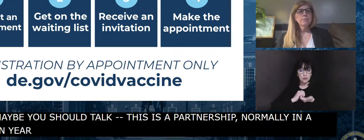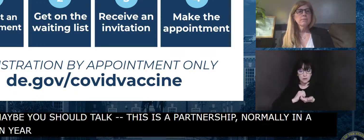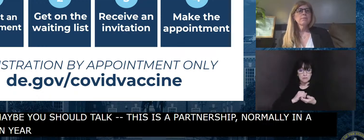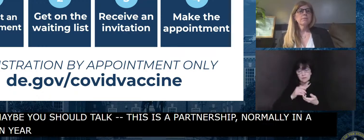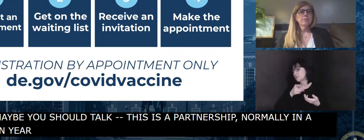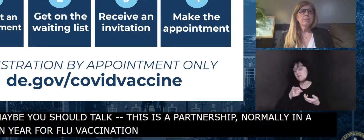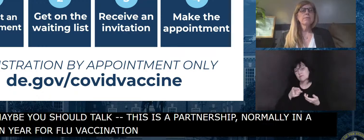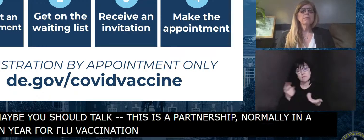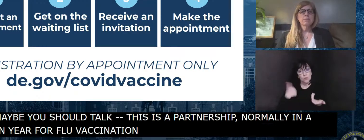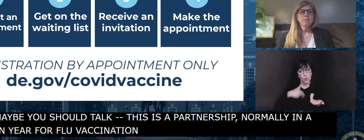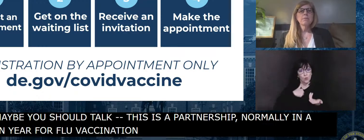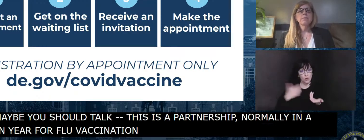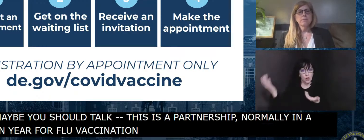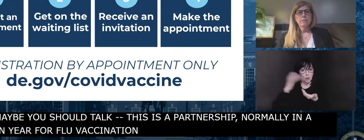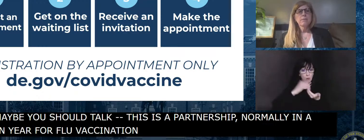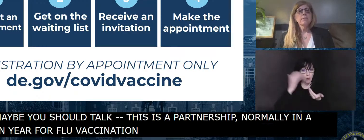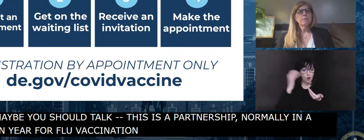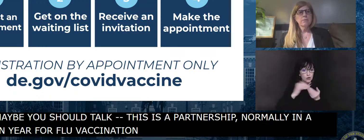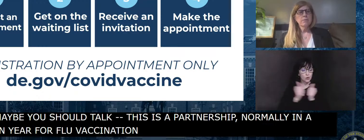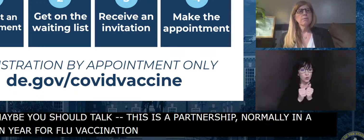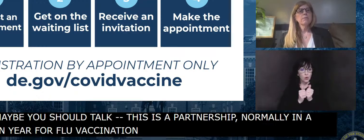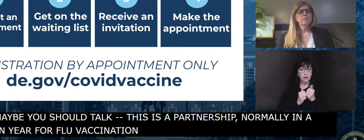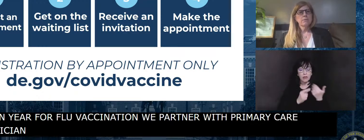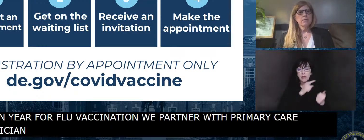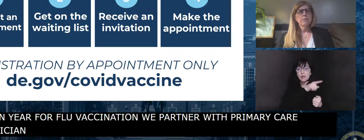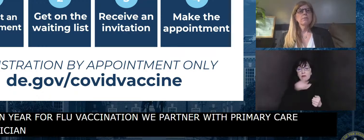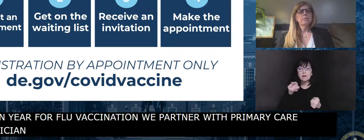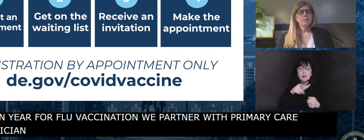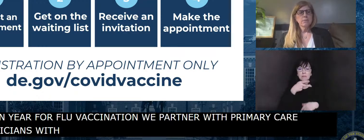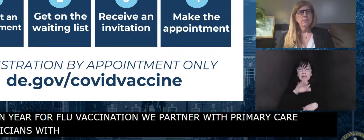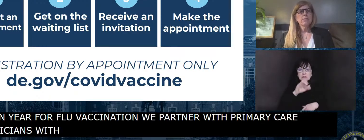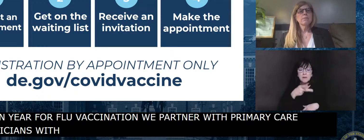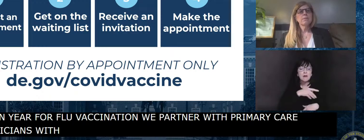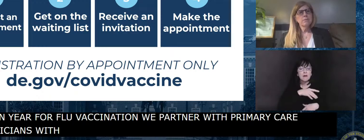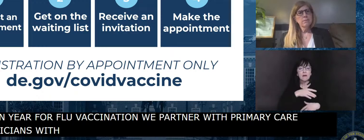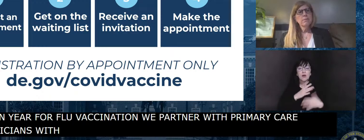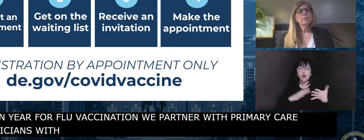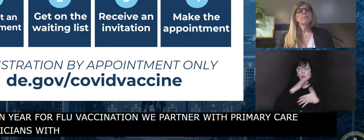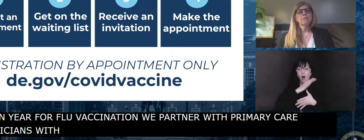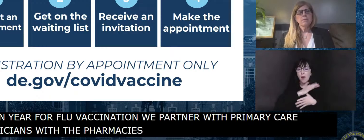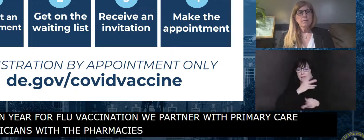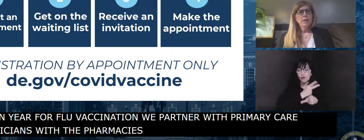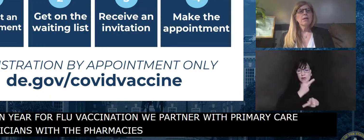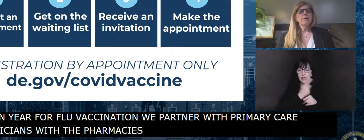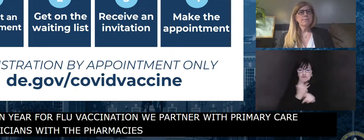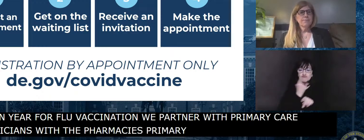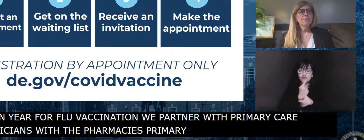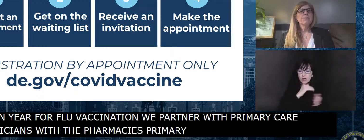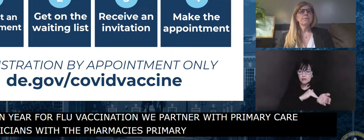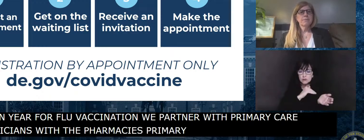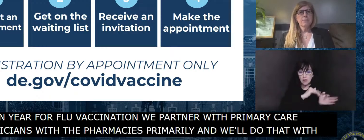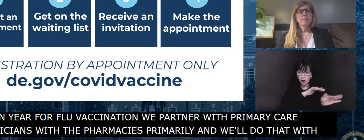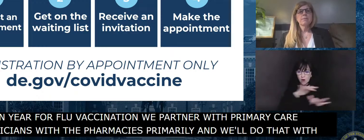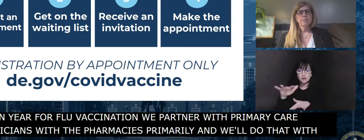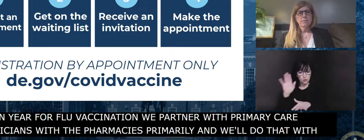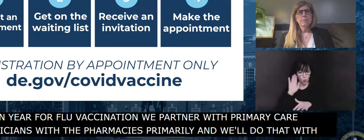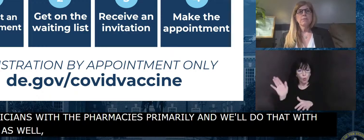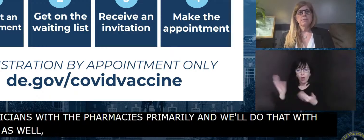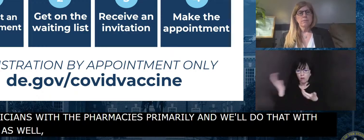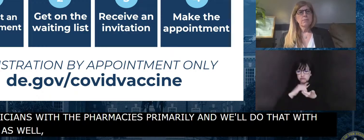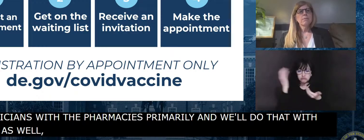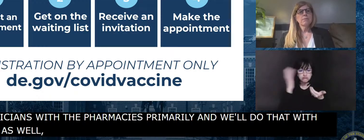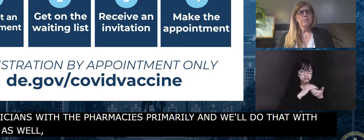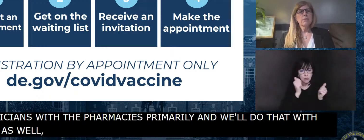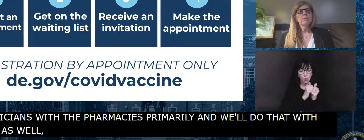primary care physicians, with the pharmacies primarily, and we will do that with this as well. In fact, a portion